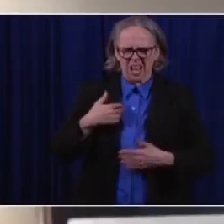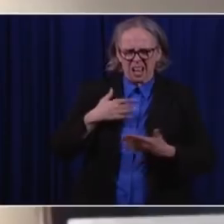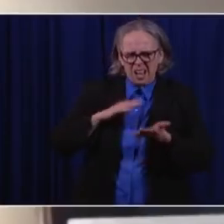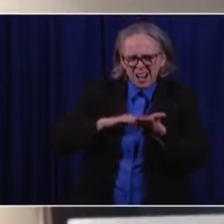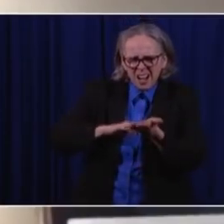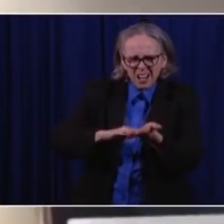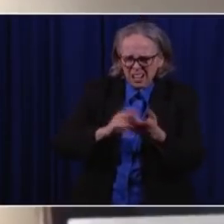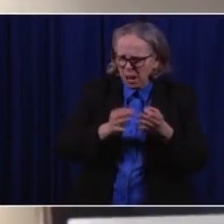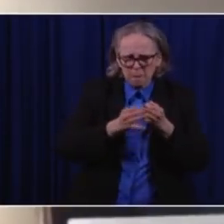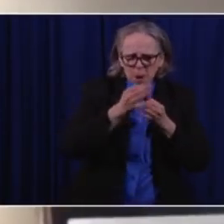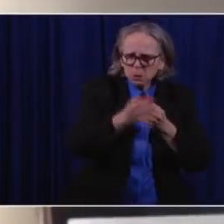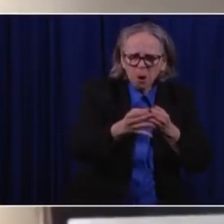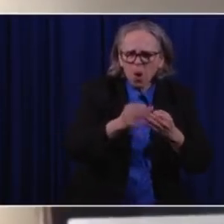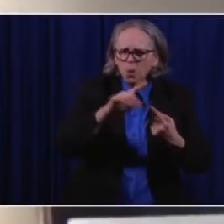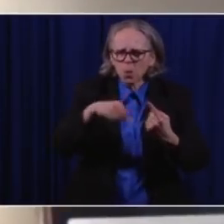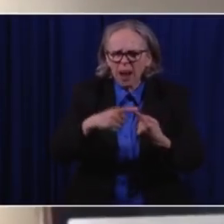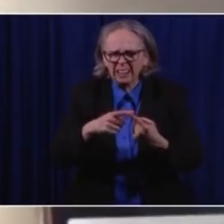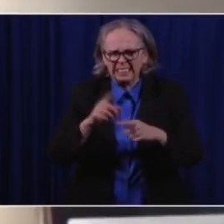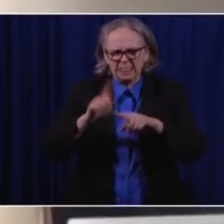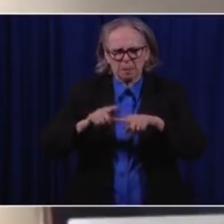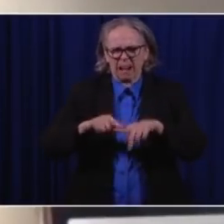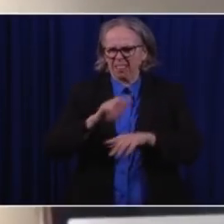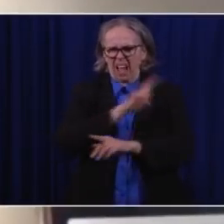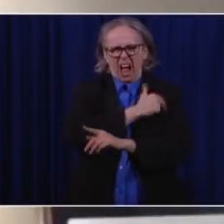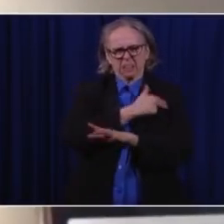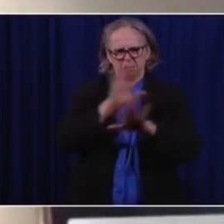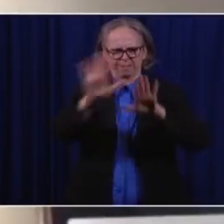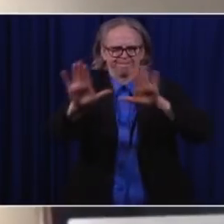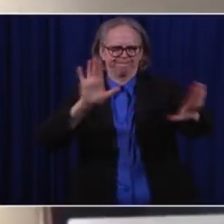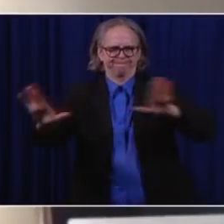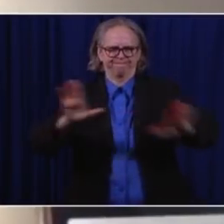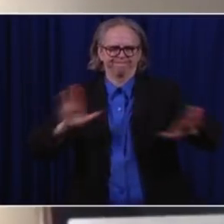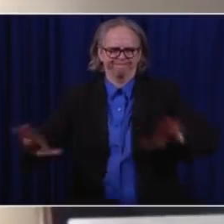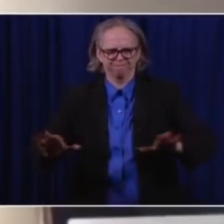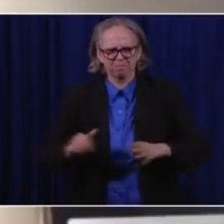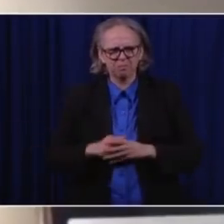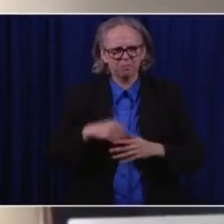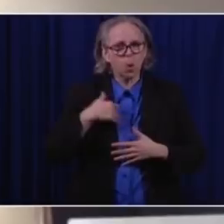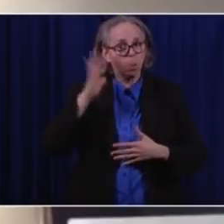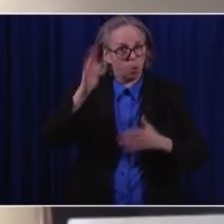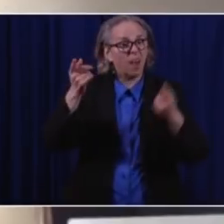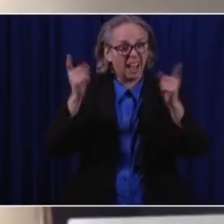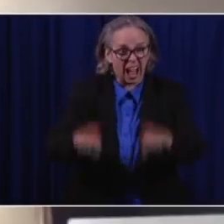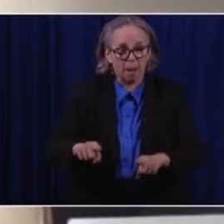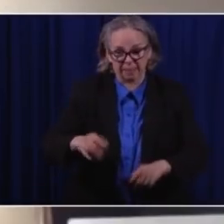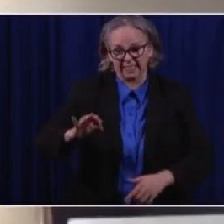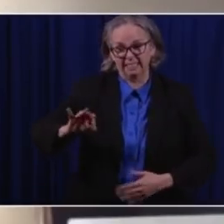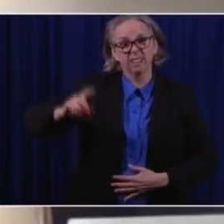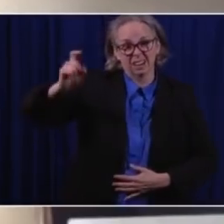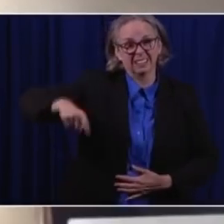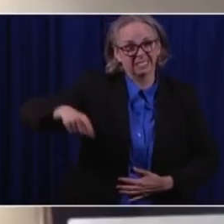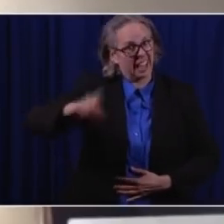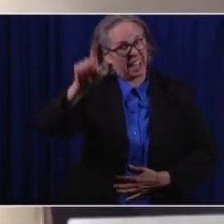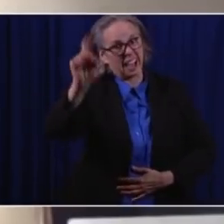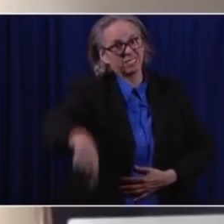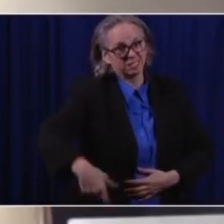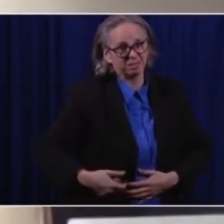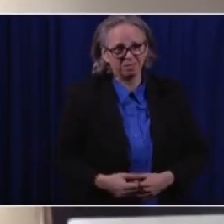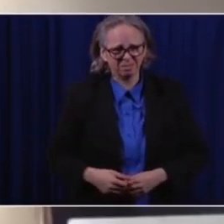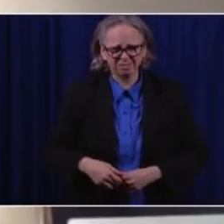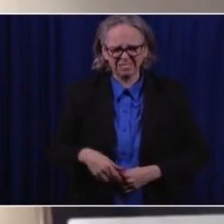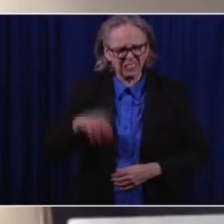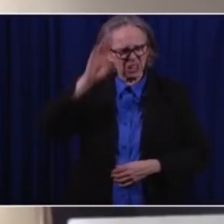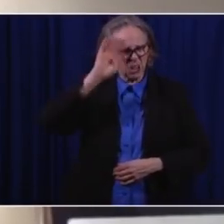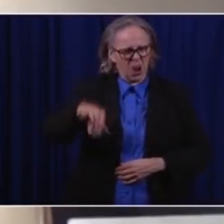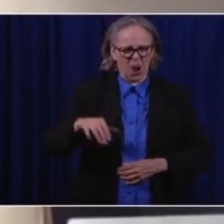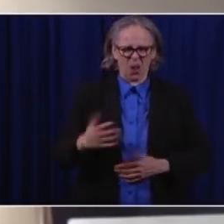in order for us to be able to safely care for everyone who's in a bed. I know that's not a completely definitive answer, but this is such